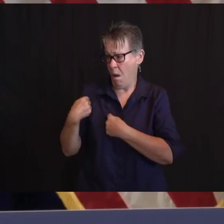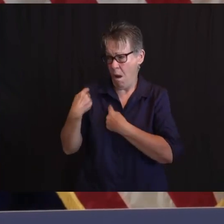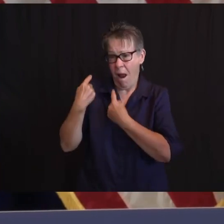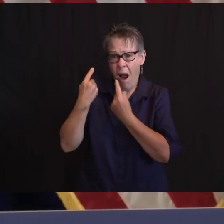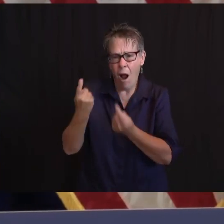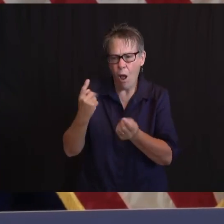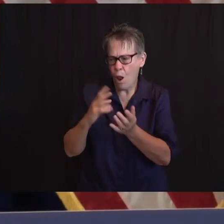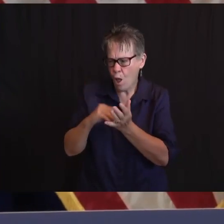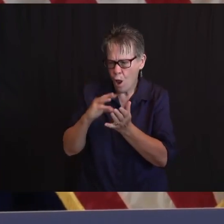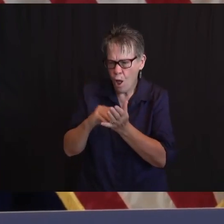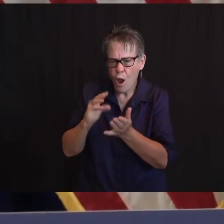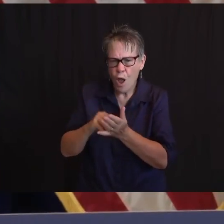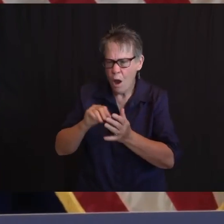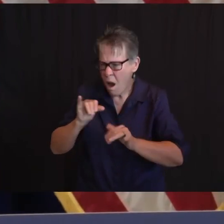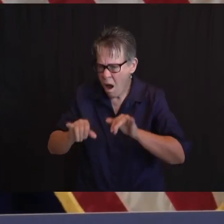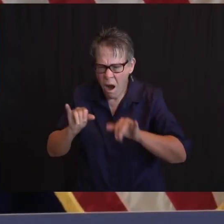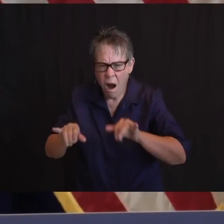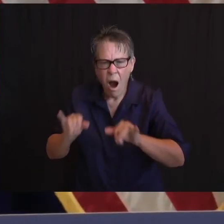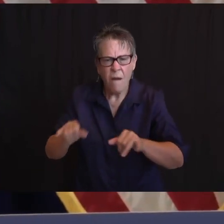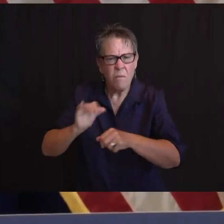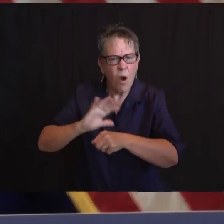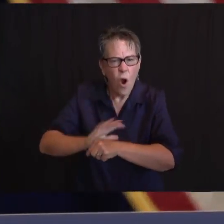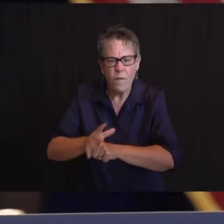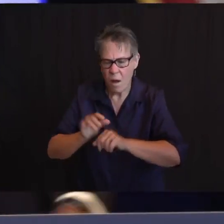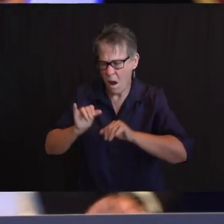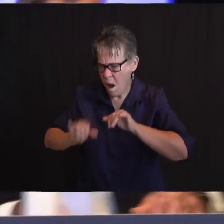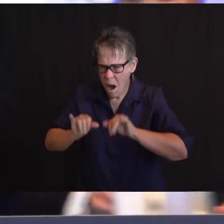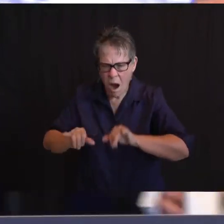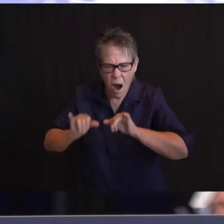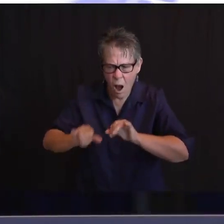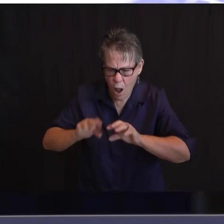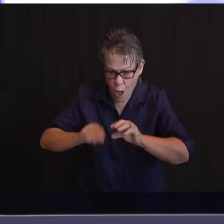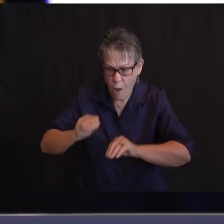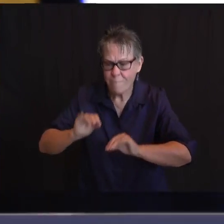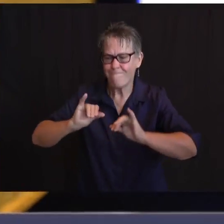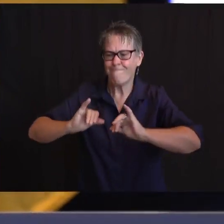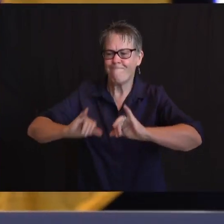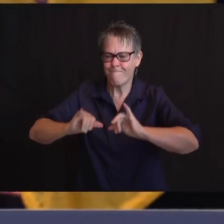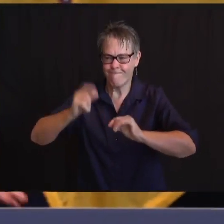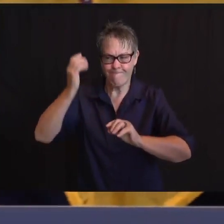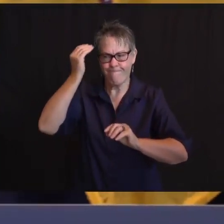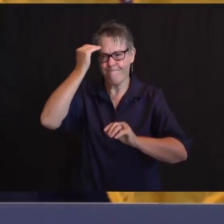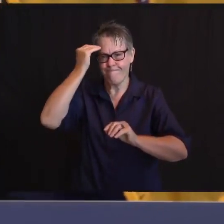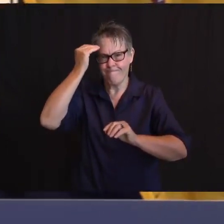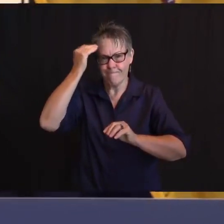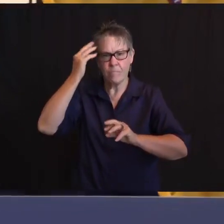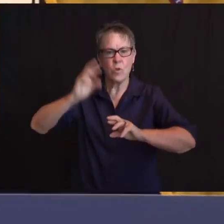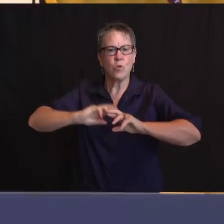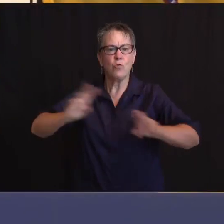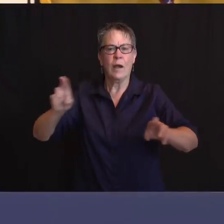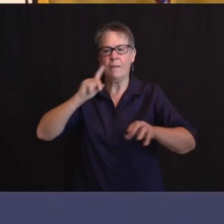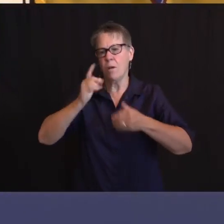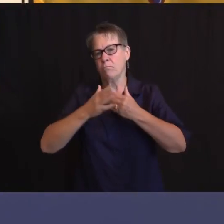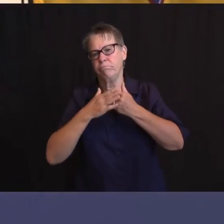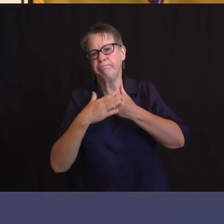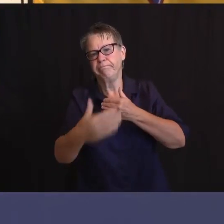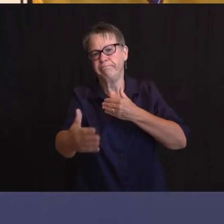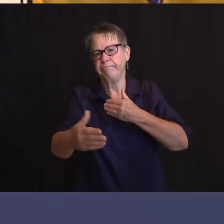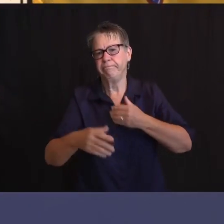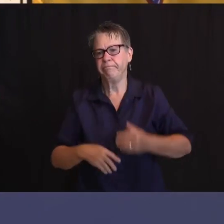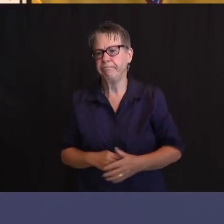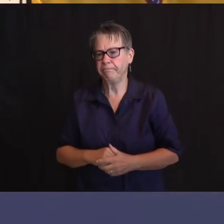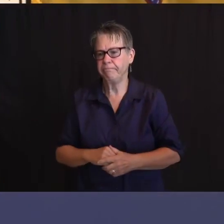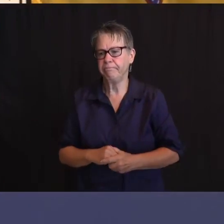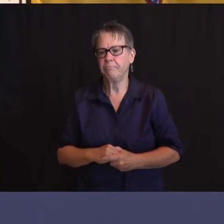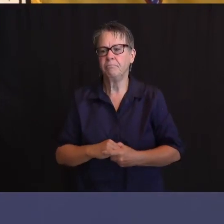you. Jared, thank you, and thank you for being with us at the table today. You're with us every day, but it's good to have you up here alongside. Please help me welcome the